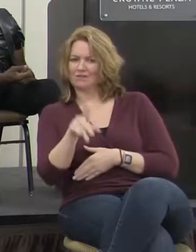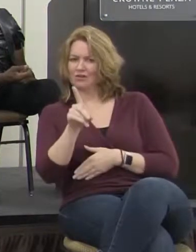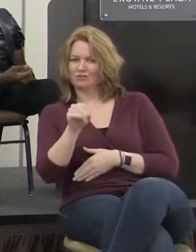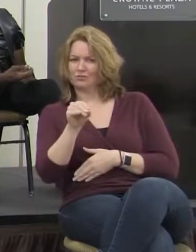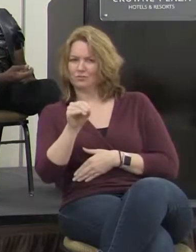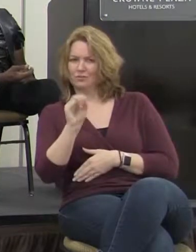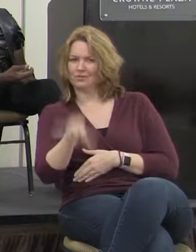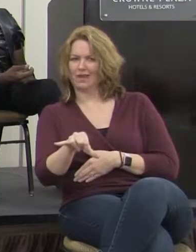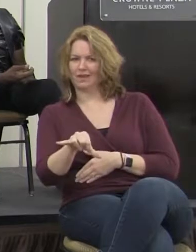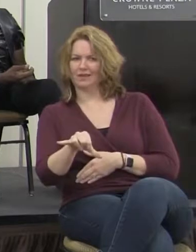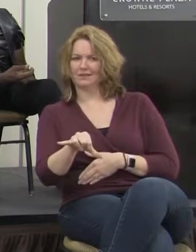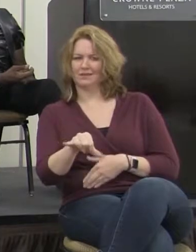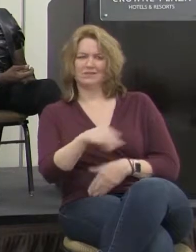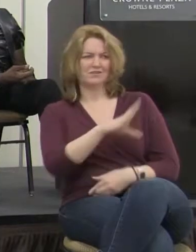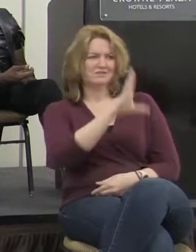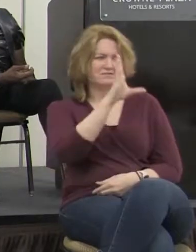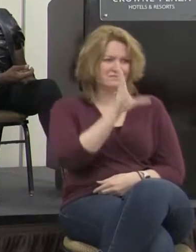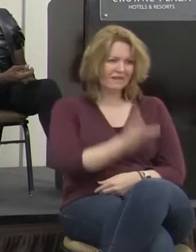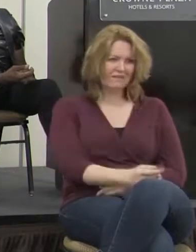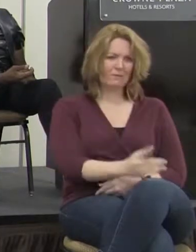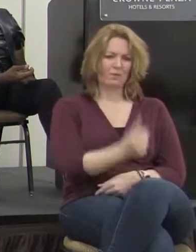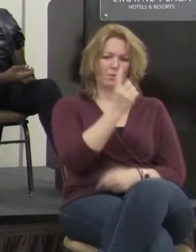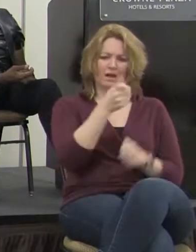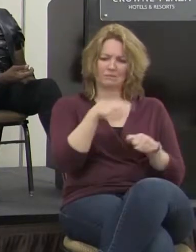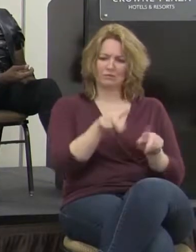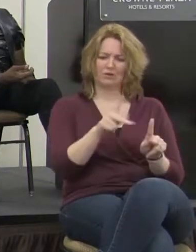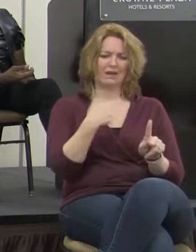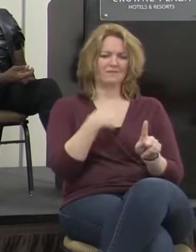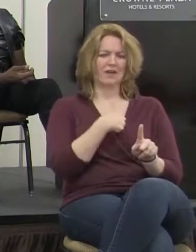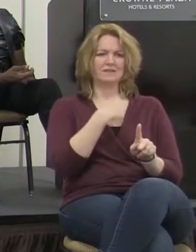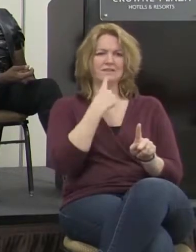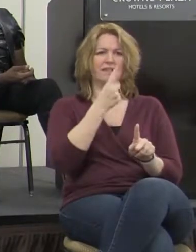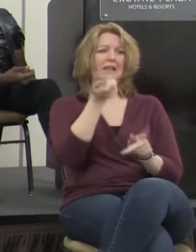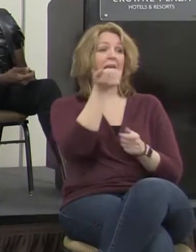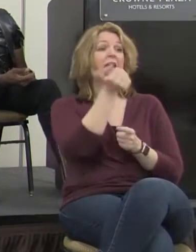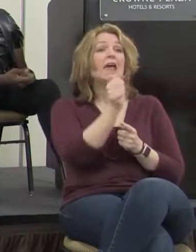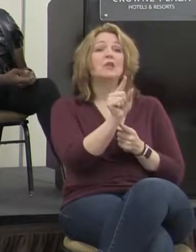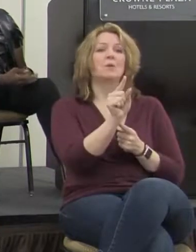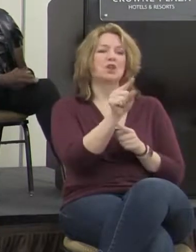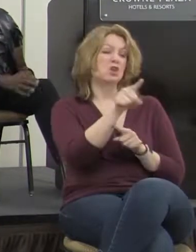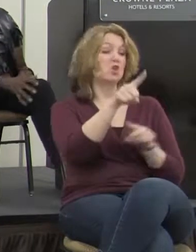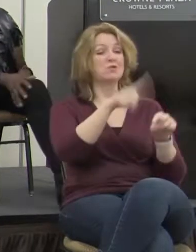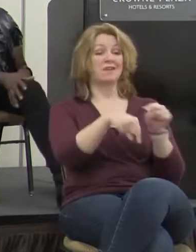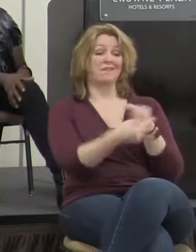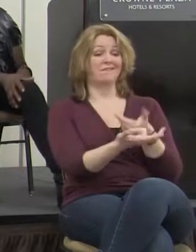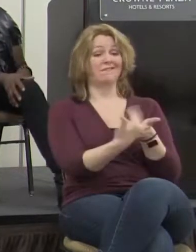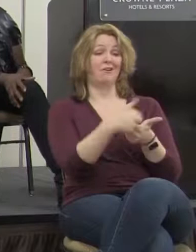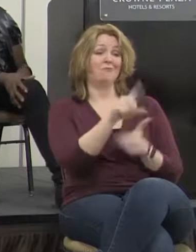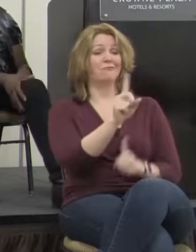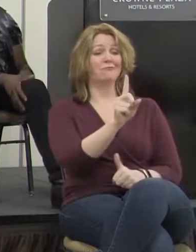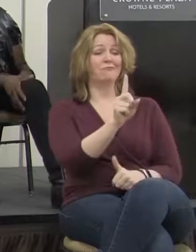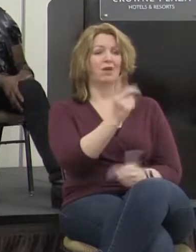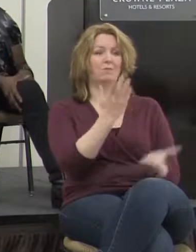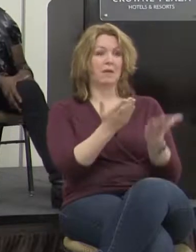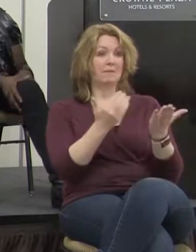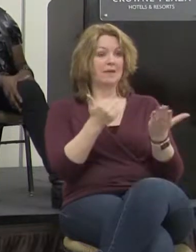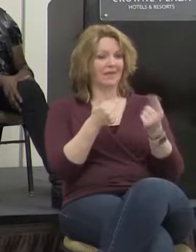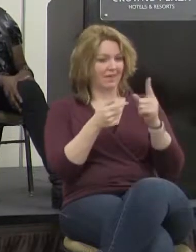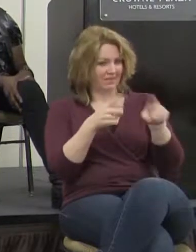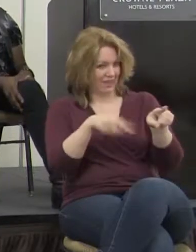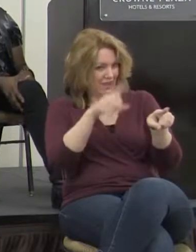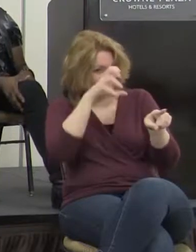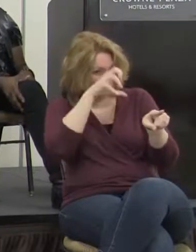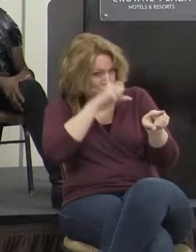even a single instance of us saying to anyone, you can't come in. They may have assumed